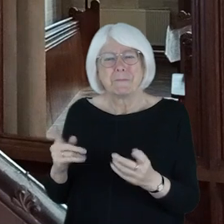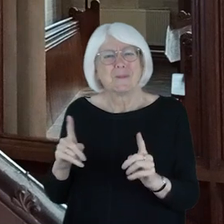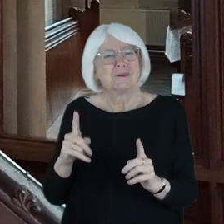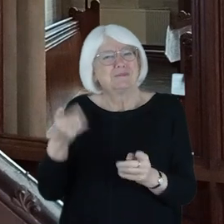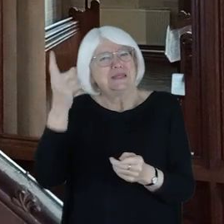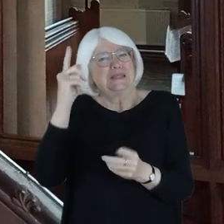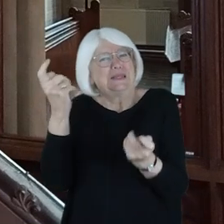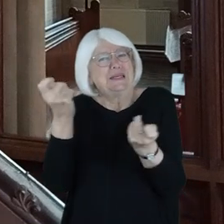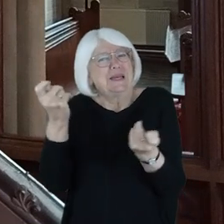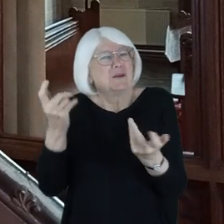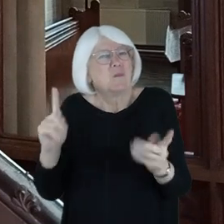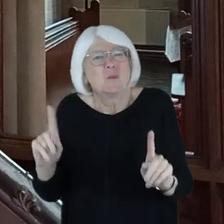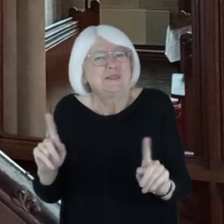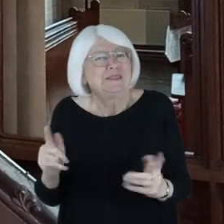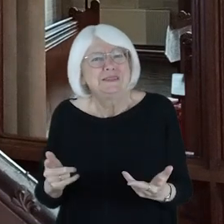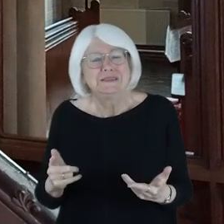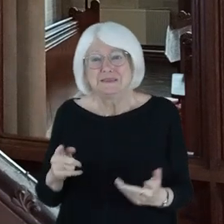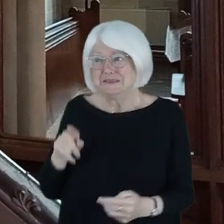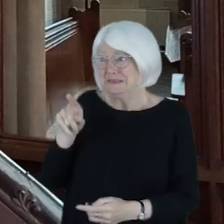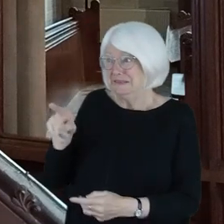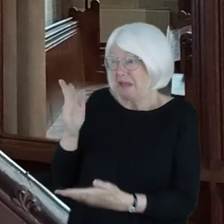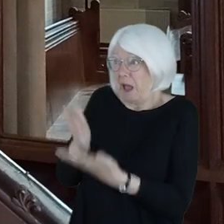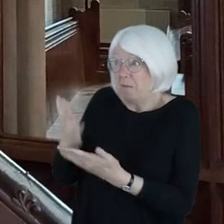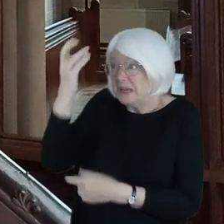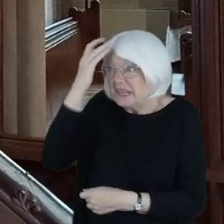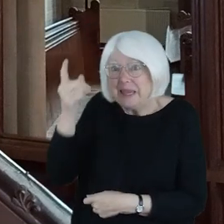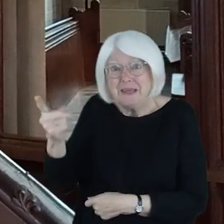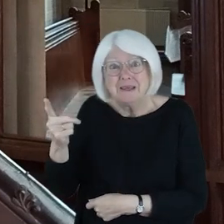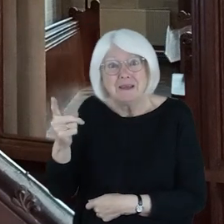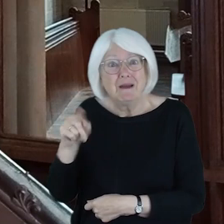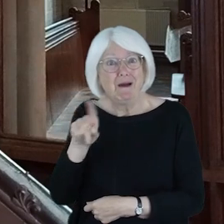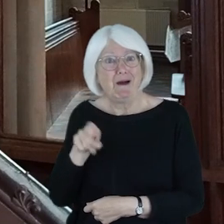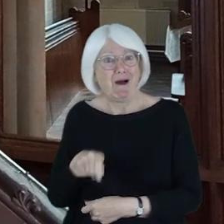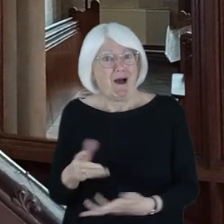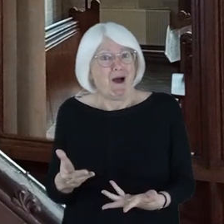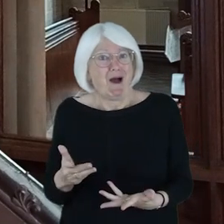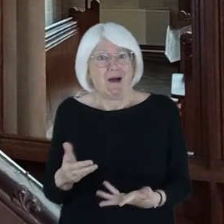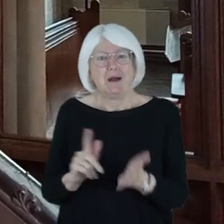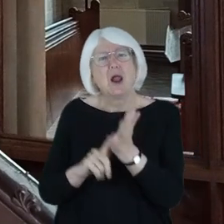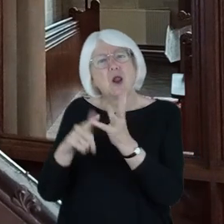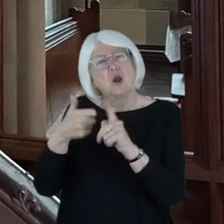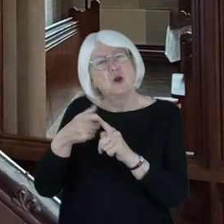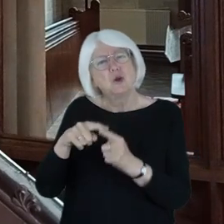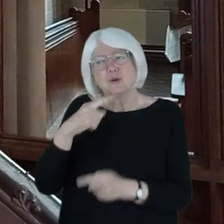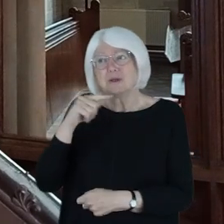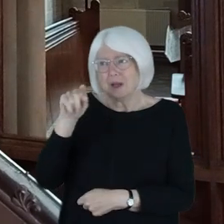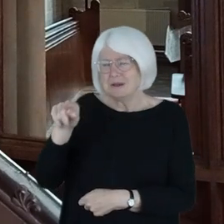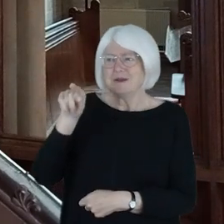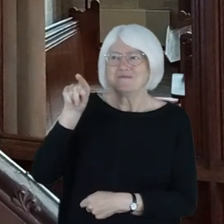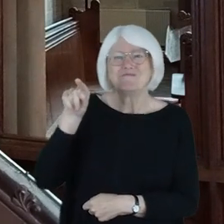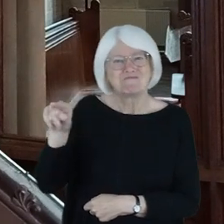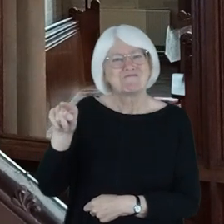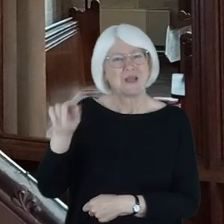And what is this kingdom if this victim is its king? For Luke, this is the king whose birth was